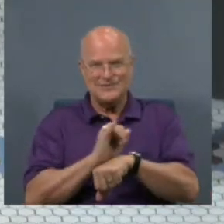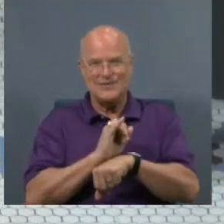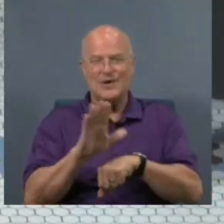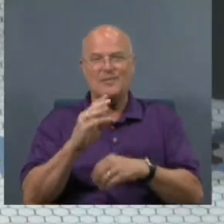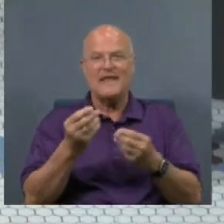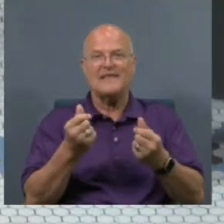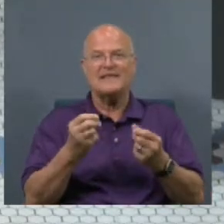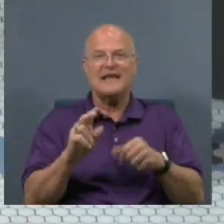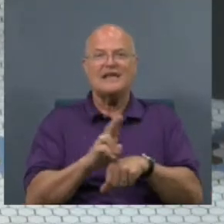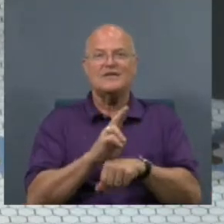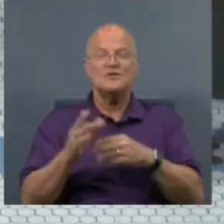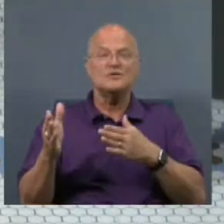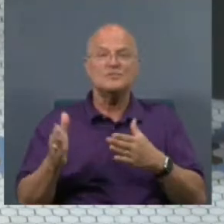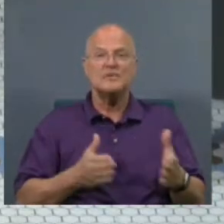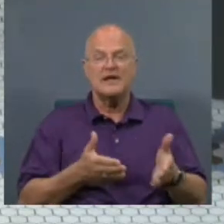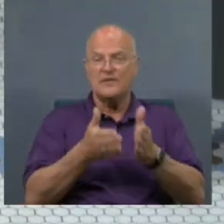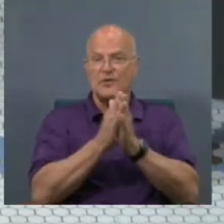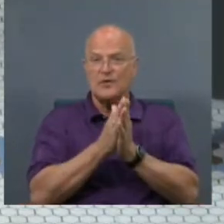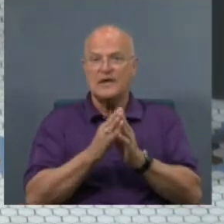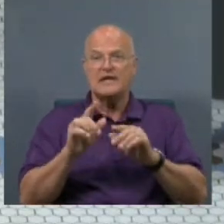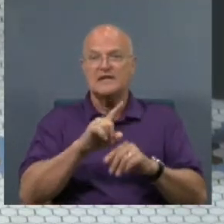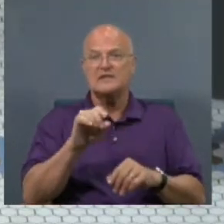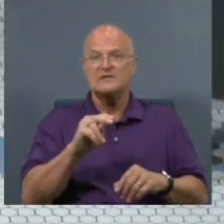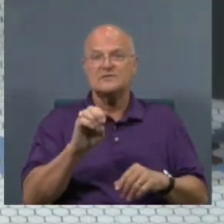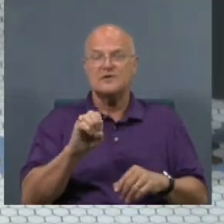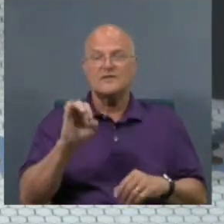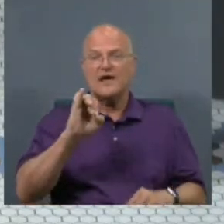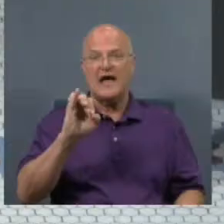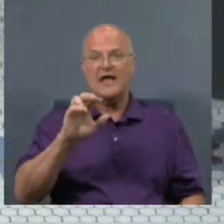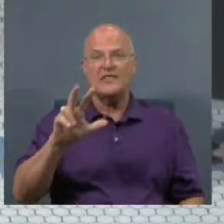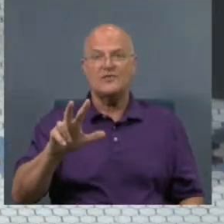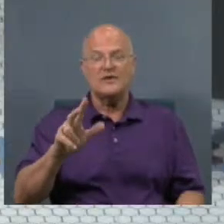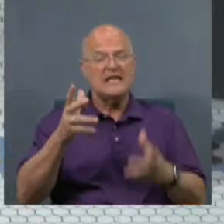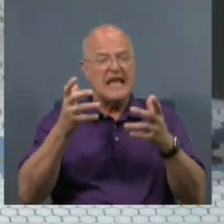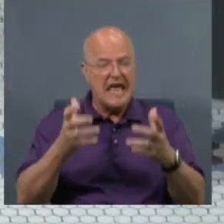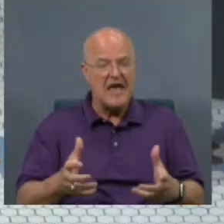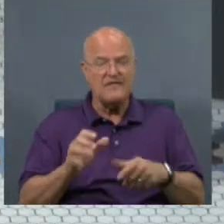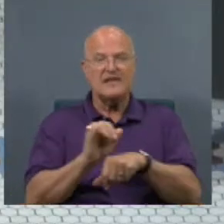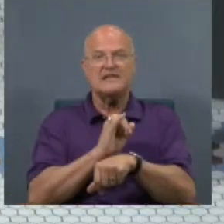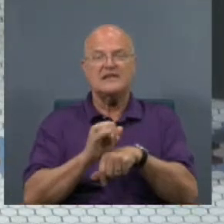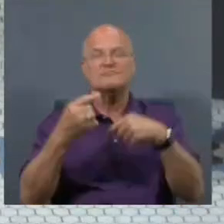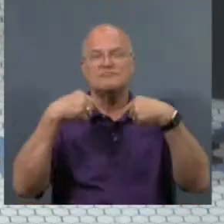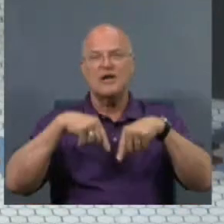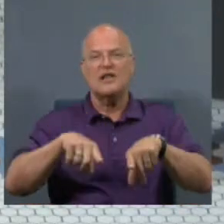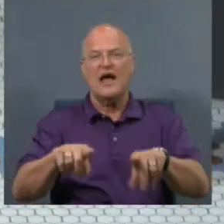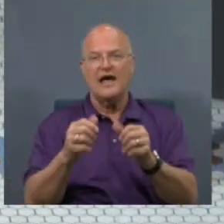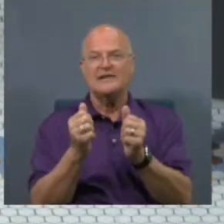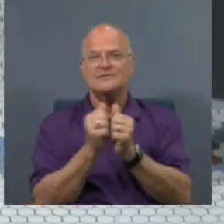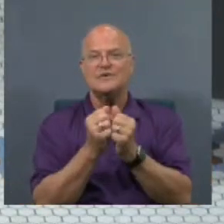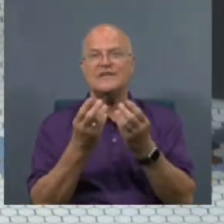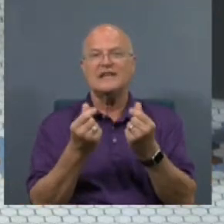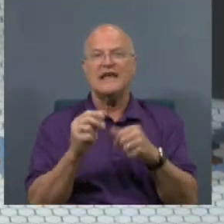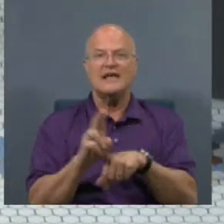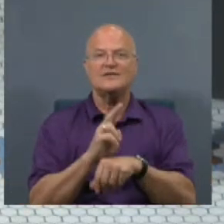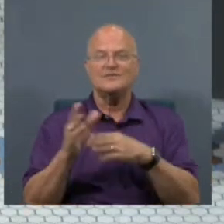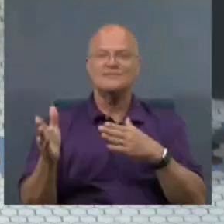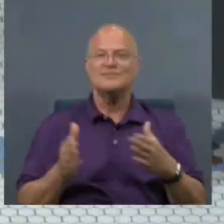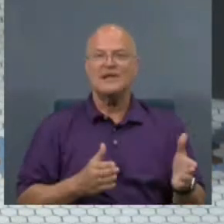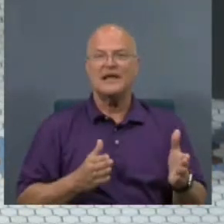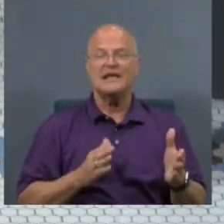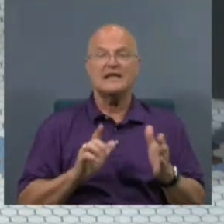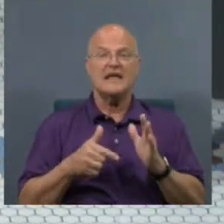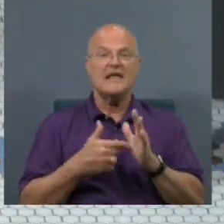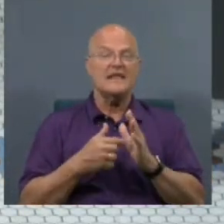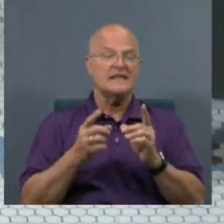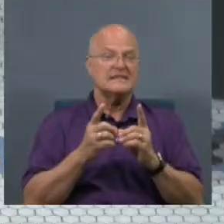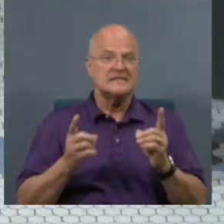the land use plan. The requested zoning designation of I3 heavy industrial aligns with the land use plan. The I3 zoning